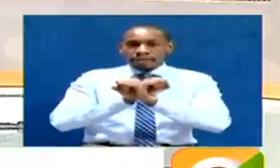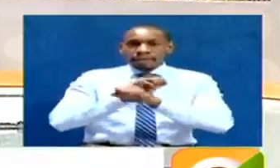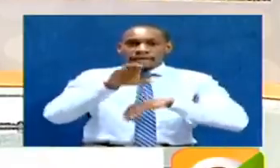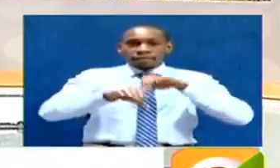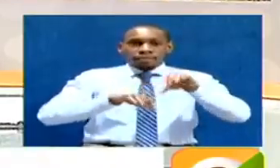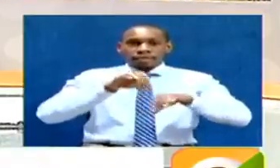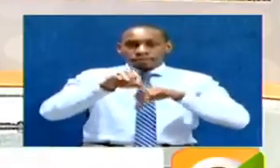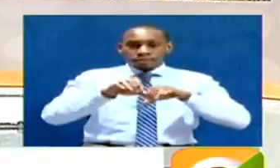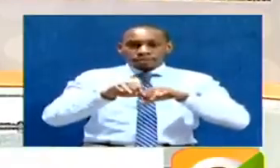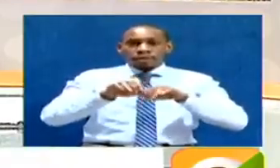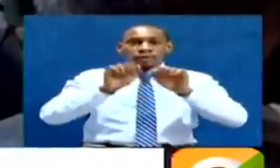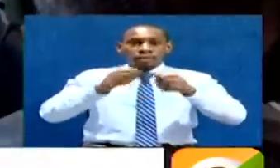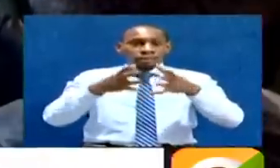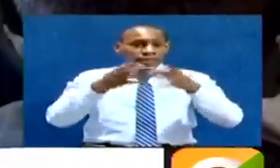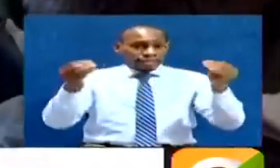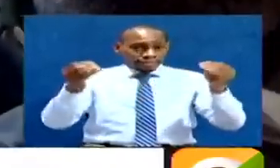species. Take a look.